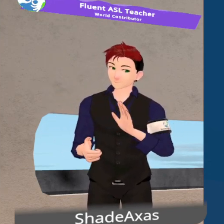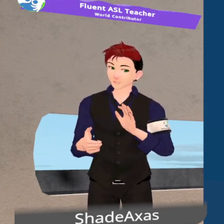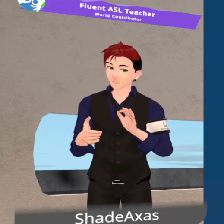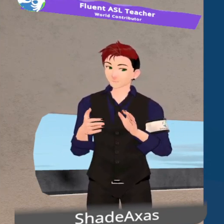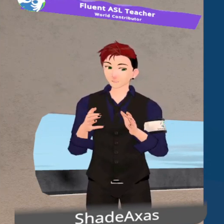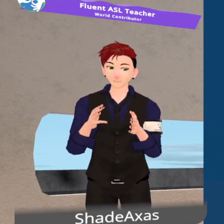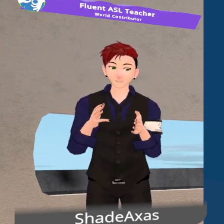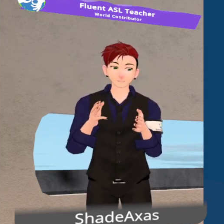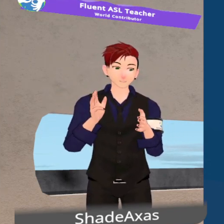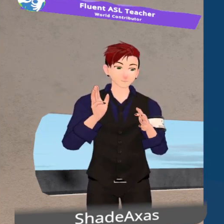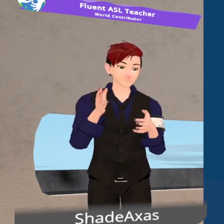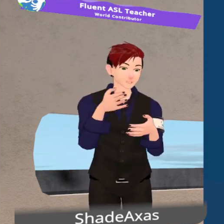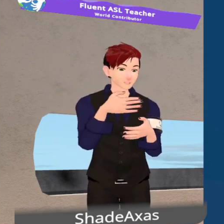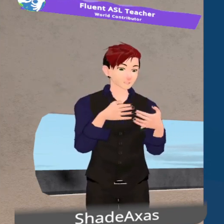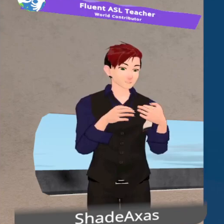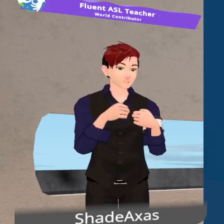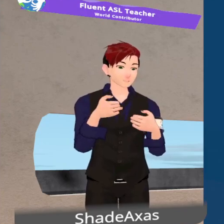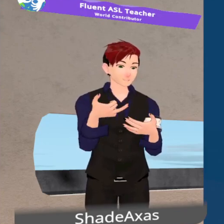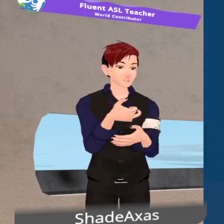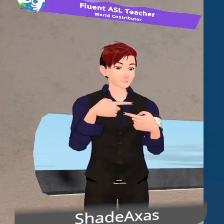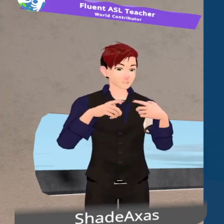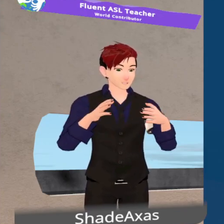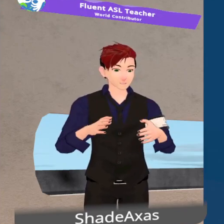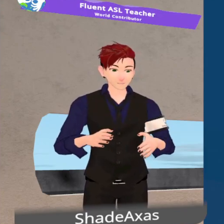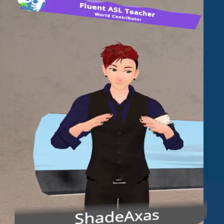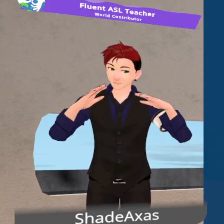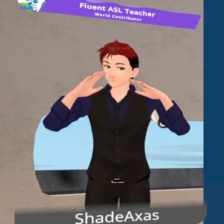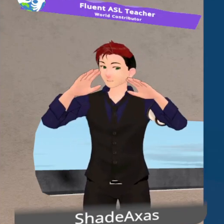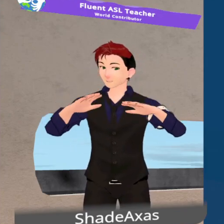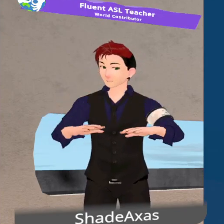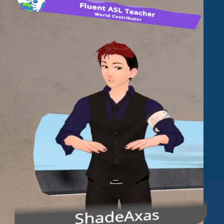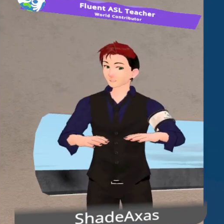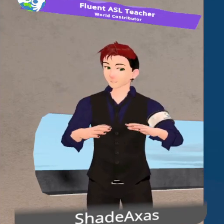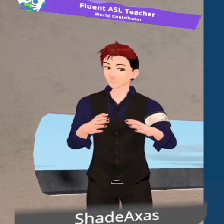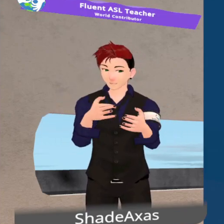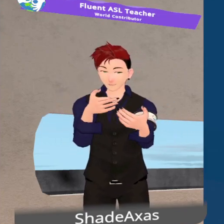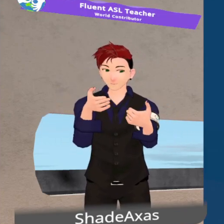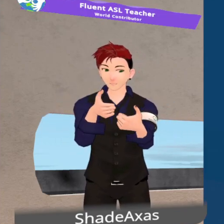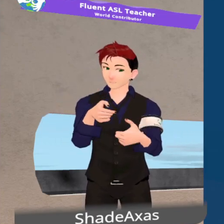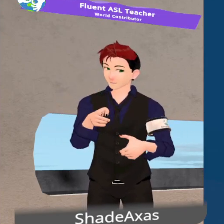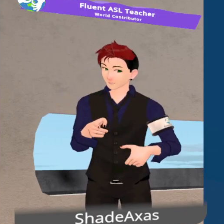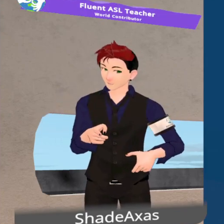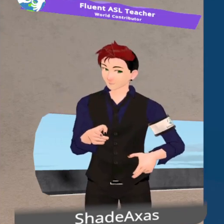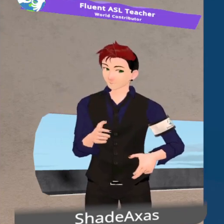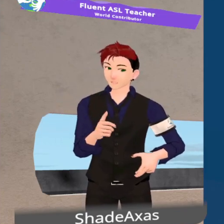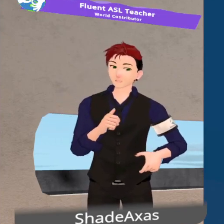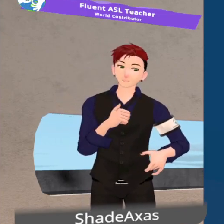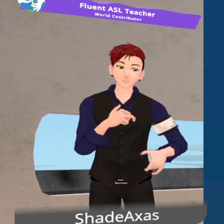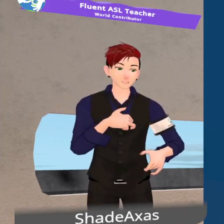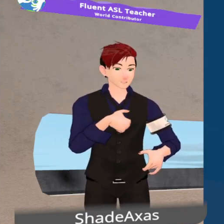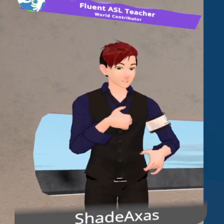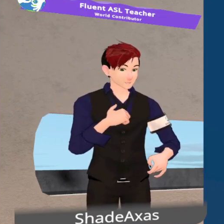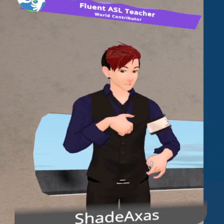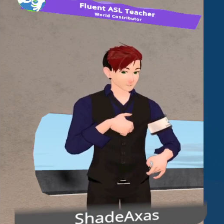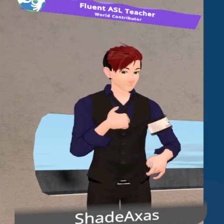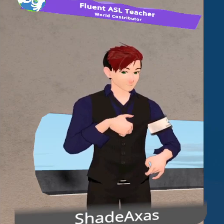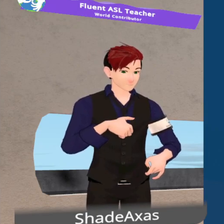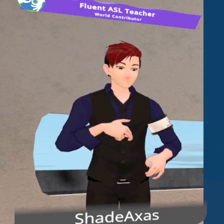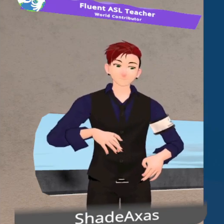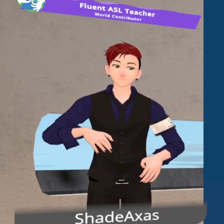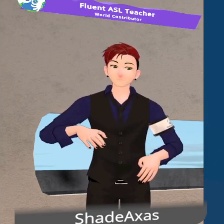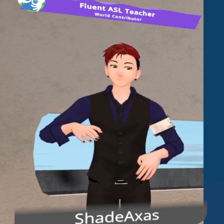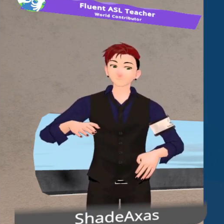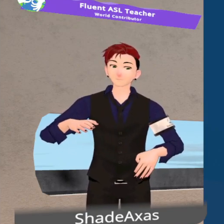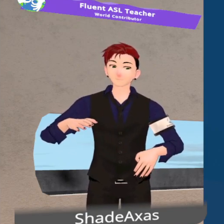in whenever they're like dealing with new signers, is bringing it down to a level that matches you. It's called code switching.